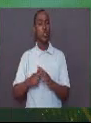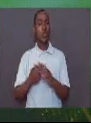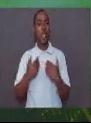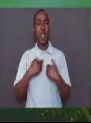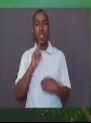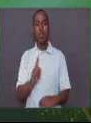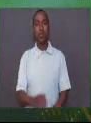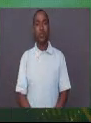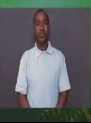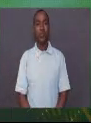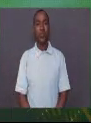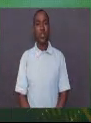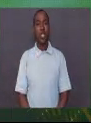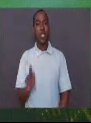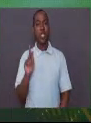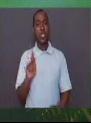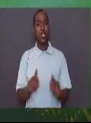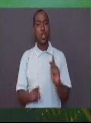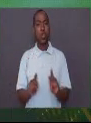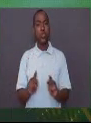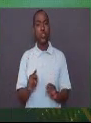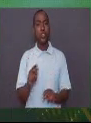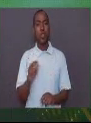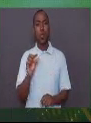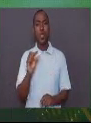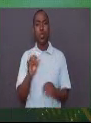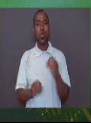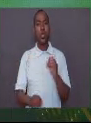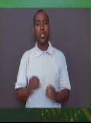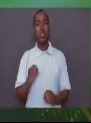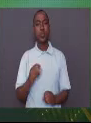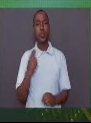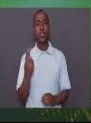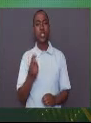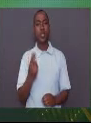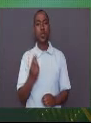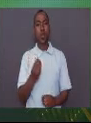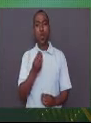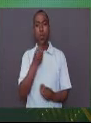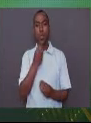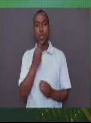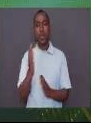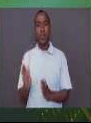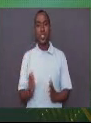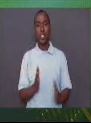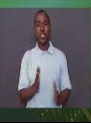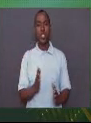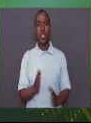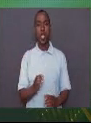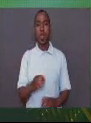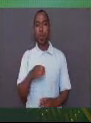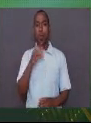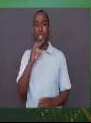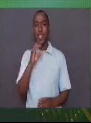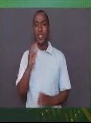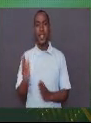People have used microorganisms to make food and drink as far